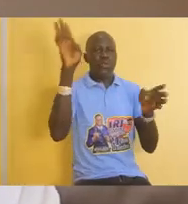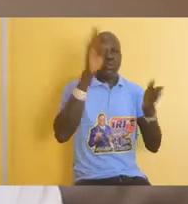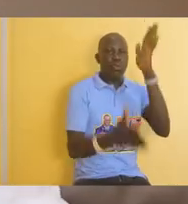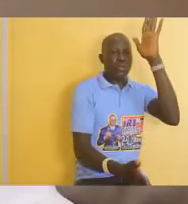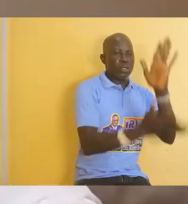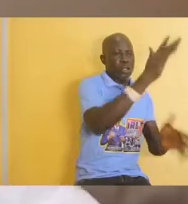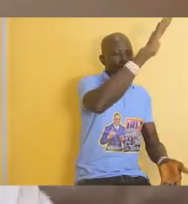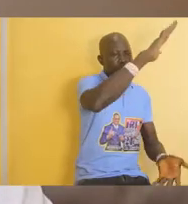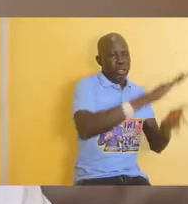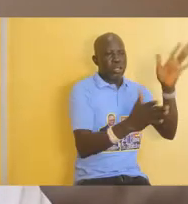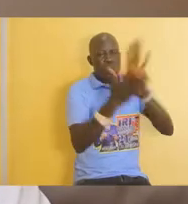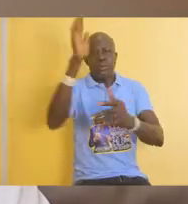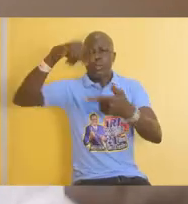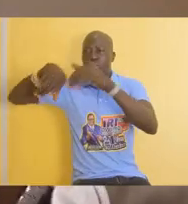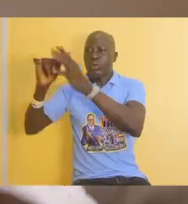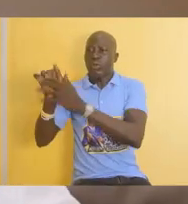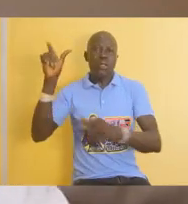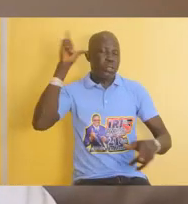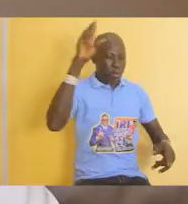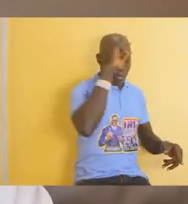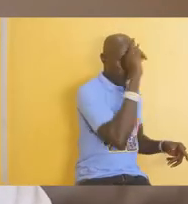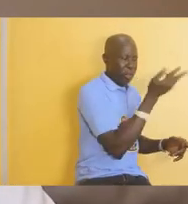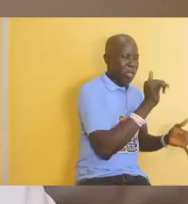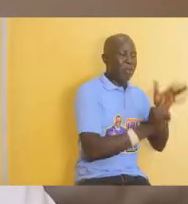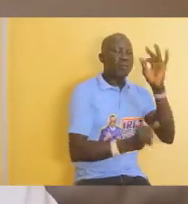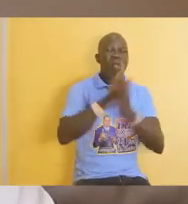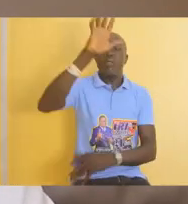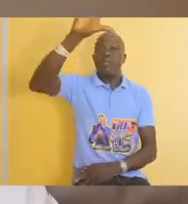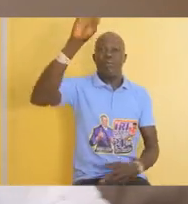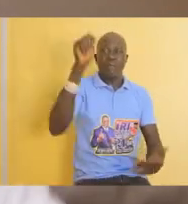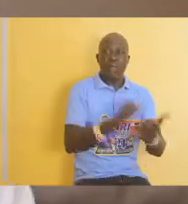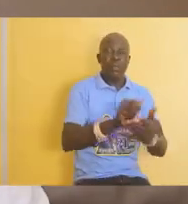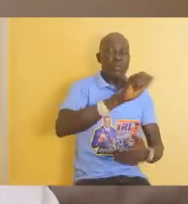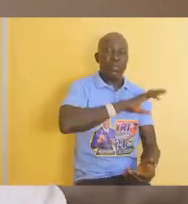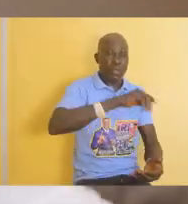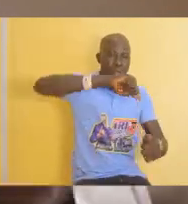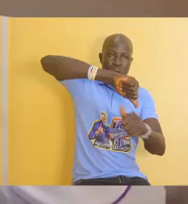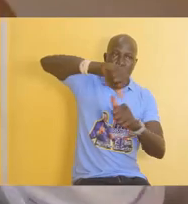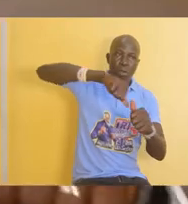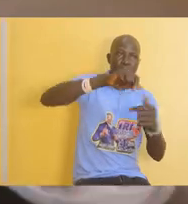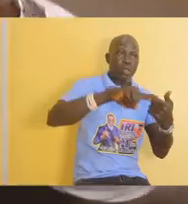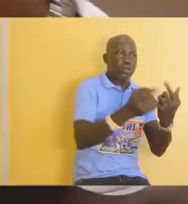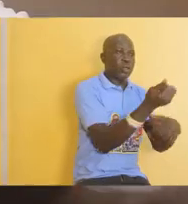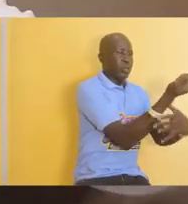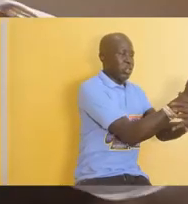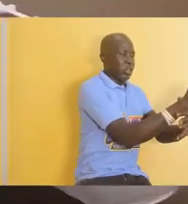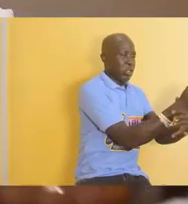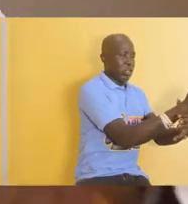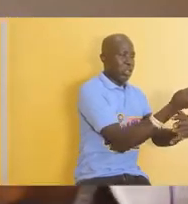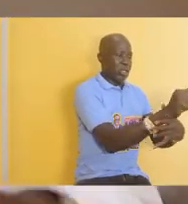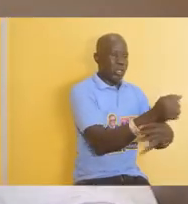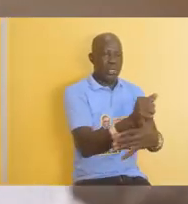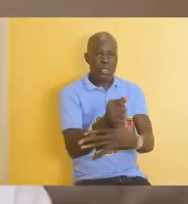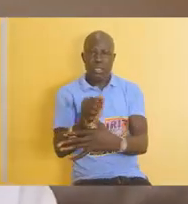iron. Amen. Amen. Fire of God. Listen to me, sir. 50,000 oil here. 50,000 euro. Only lamb pay for it. We will share for